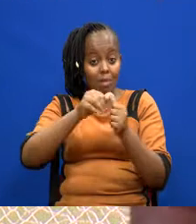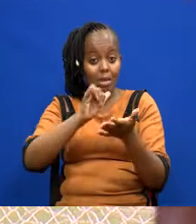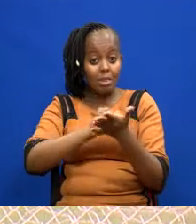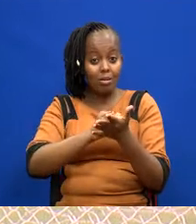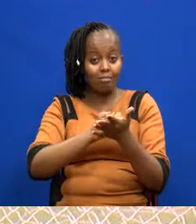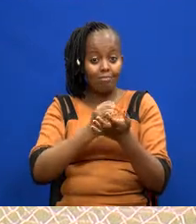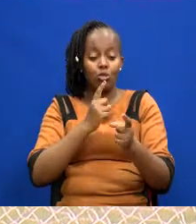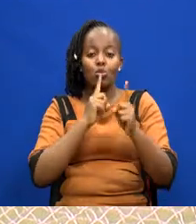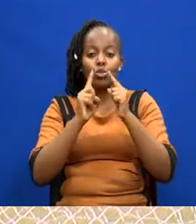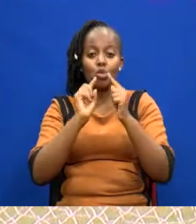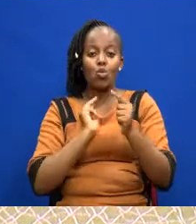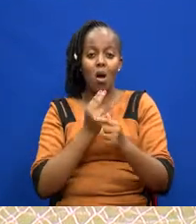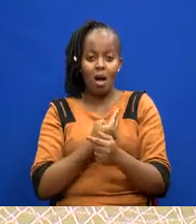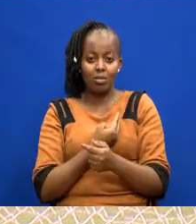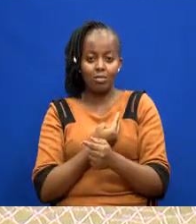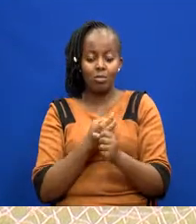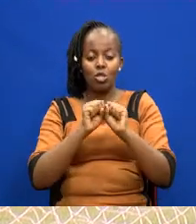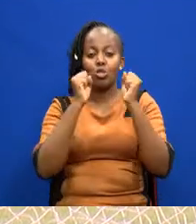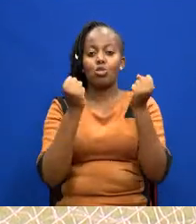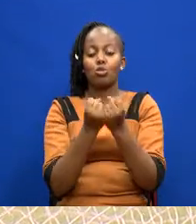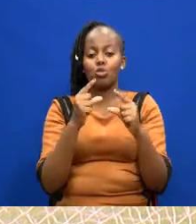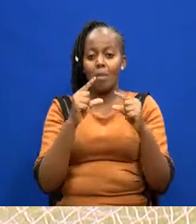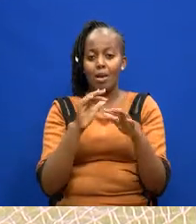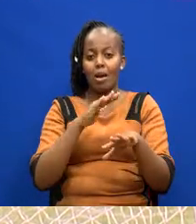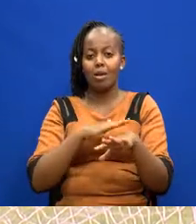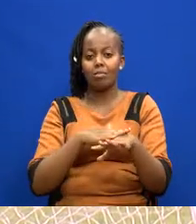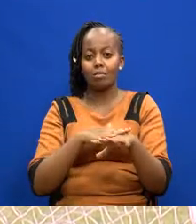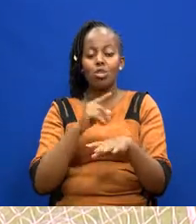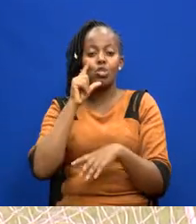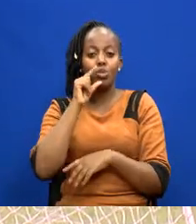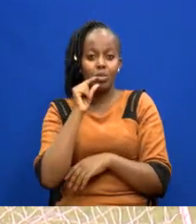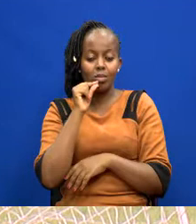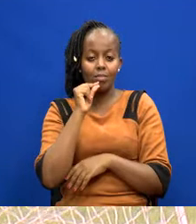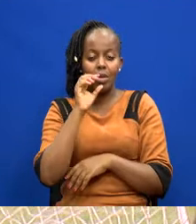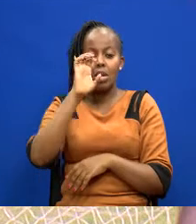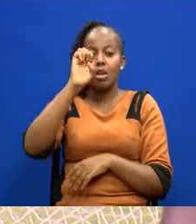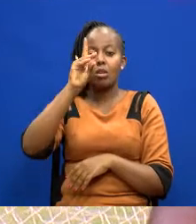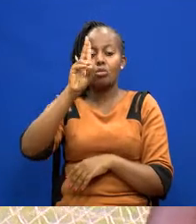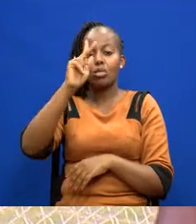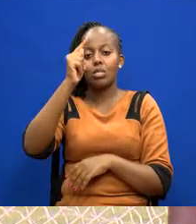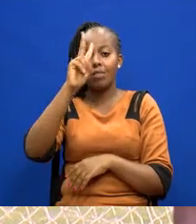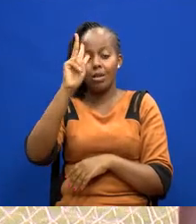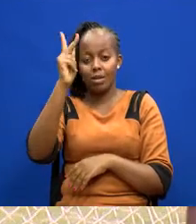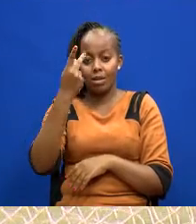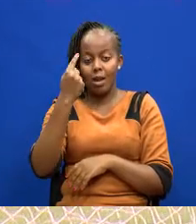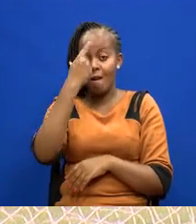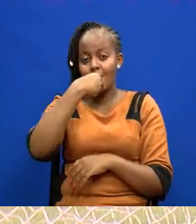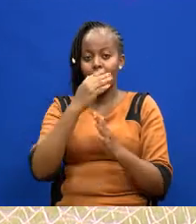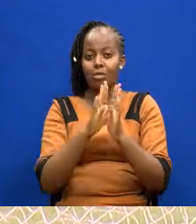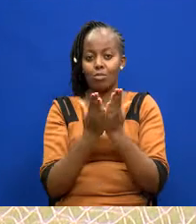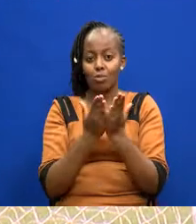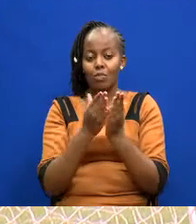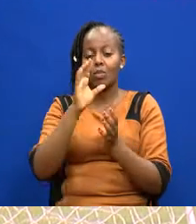Remember to engage us across our social media platform on Twitter handle at EduTV Kenya,